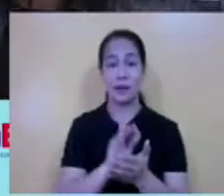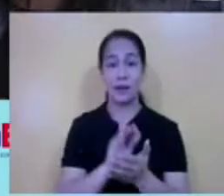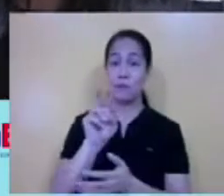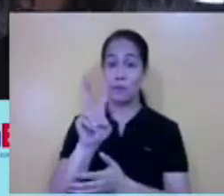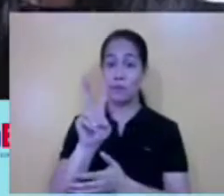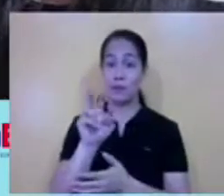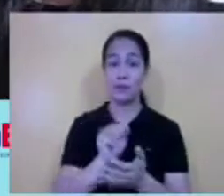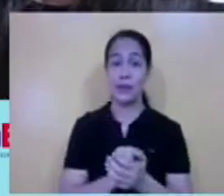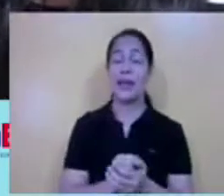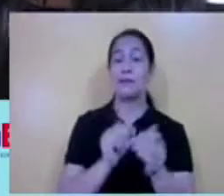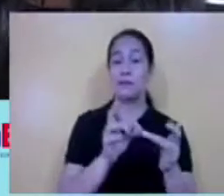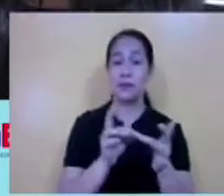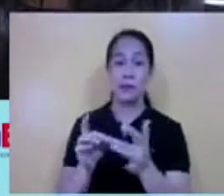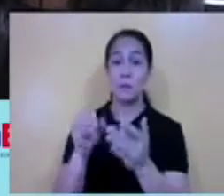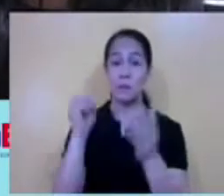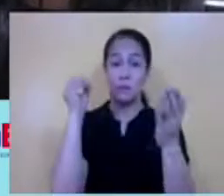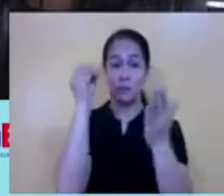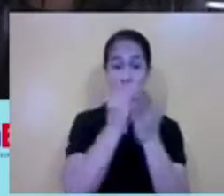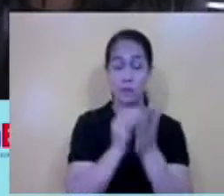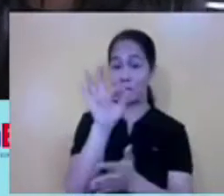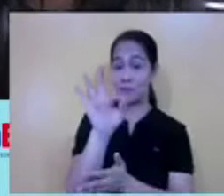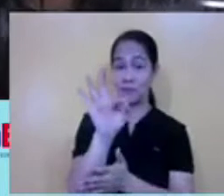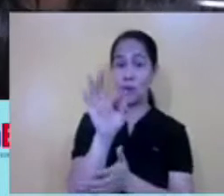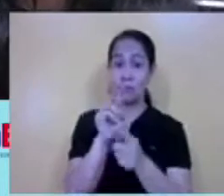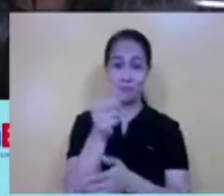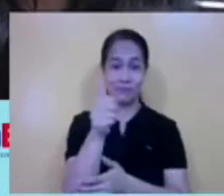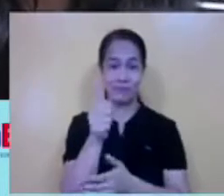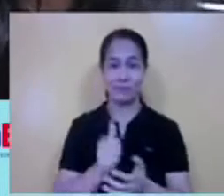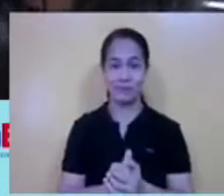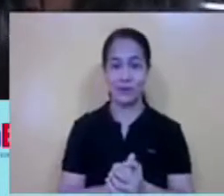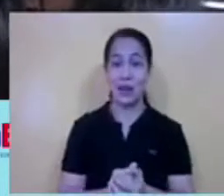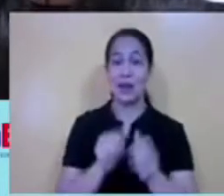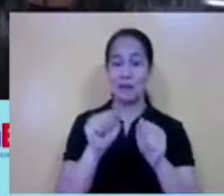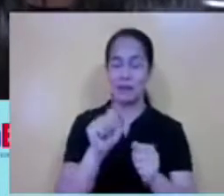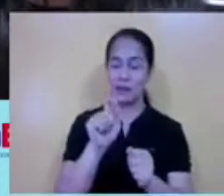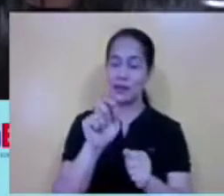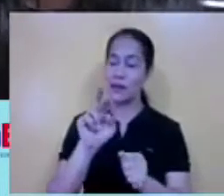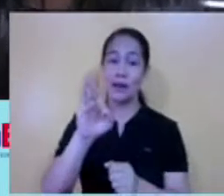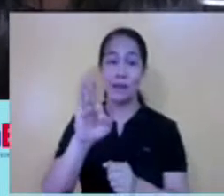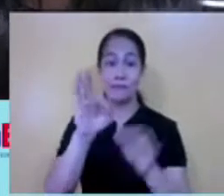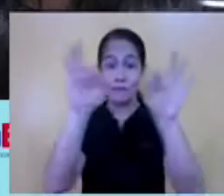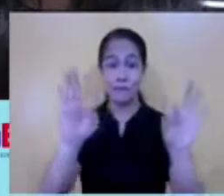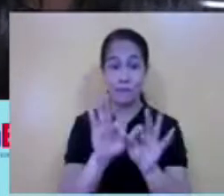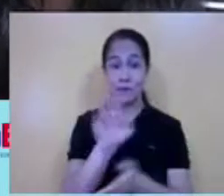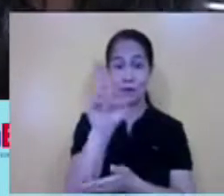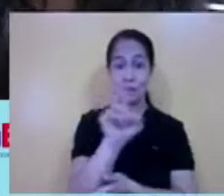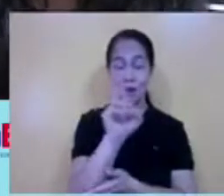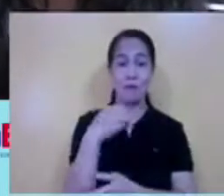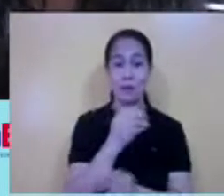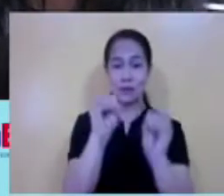Objective 10. So this TRF form is used by our teachers who, again, do not have learners